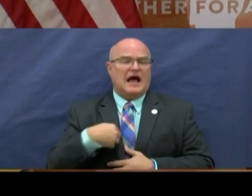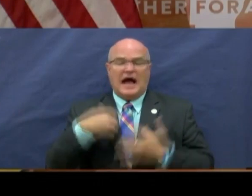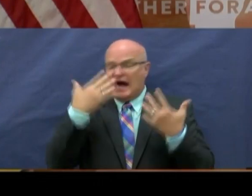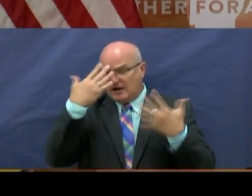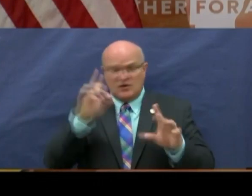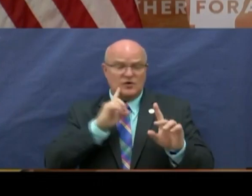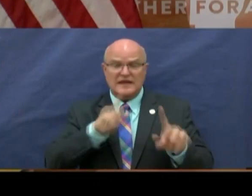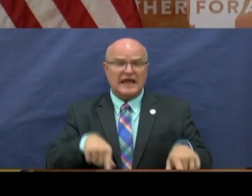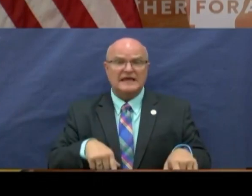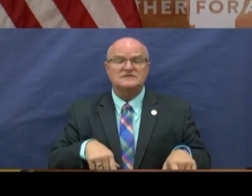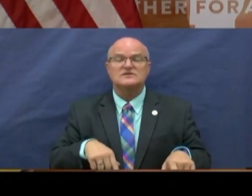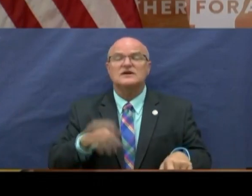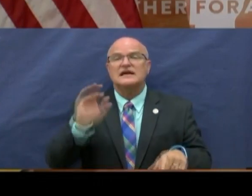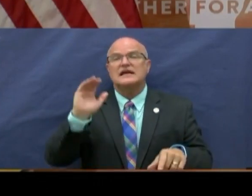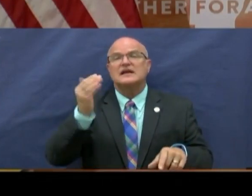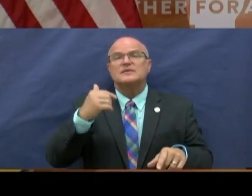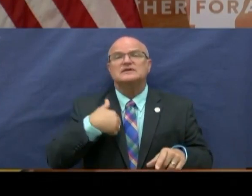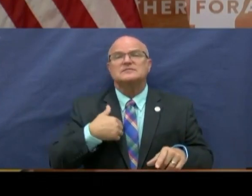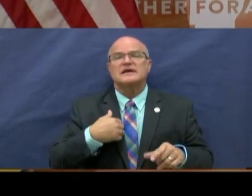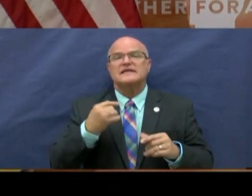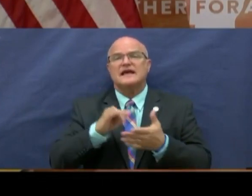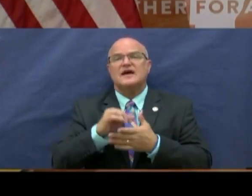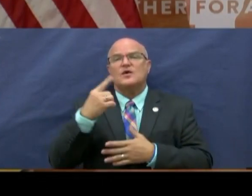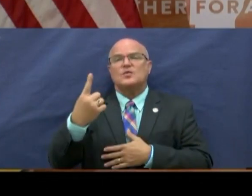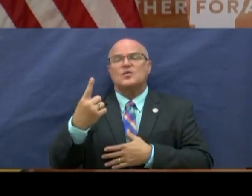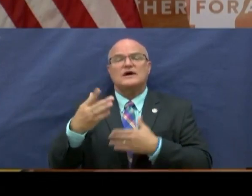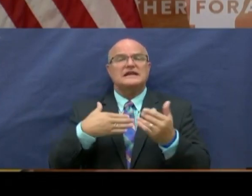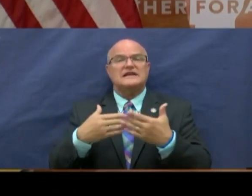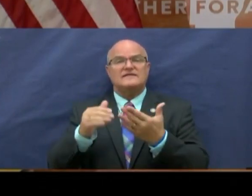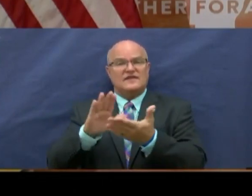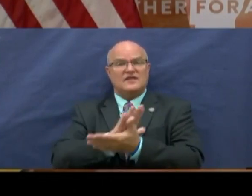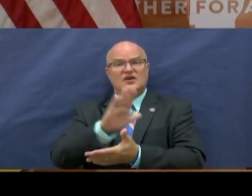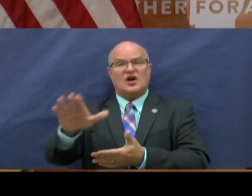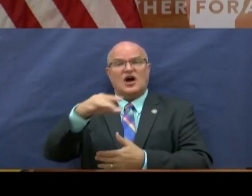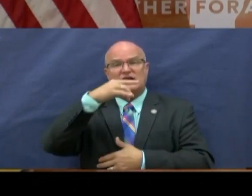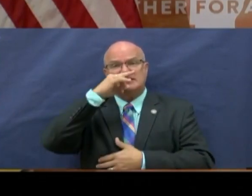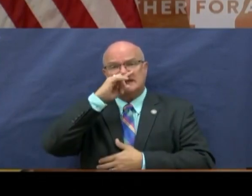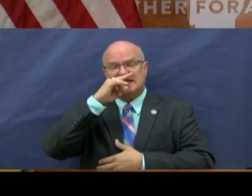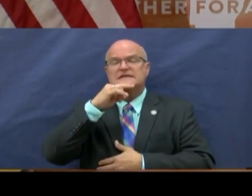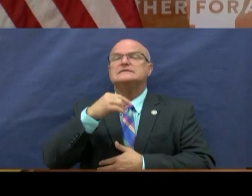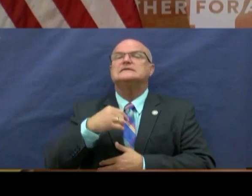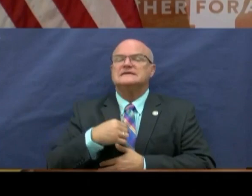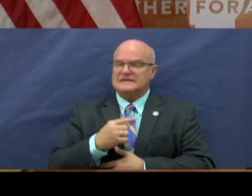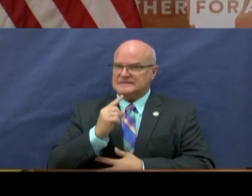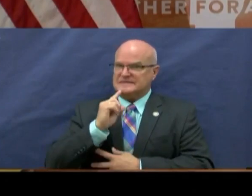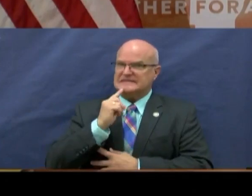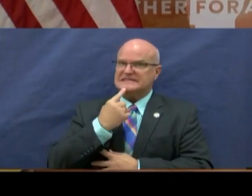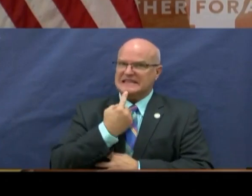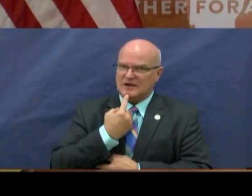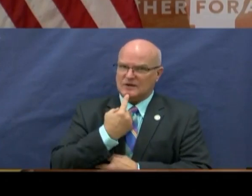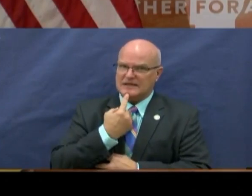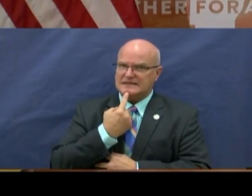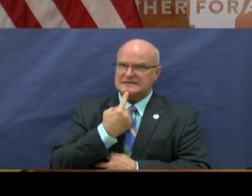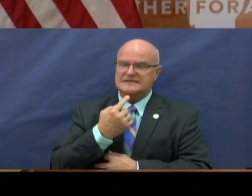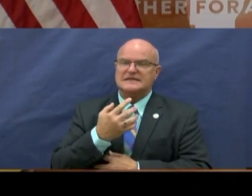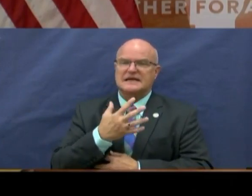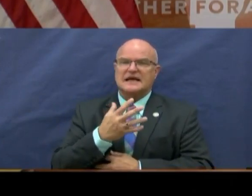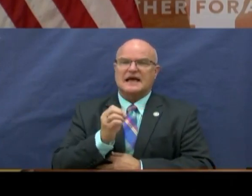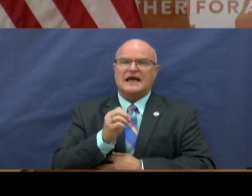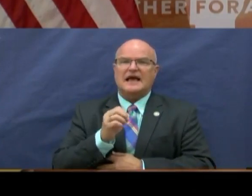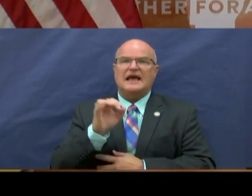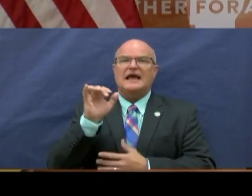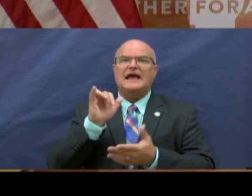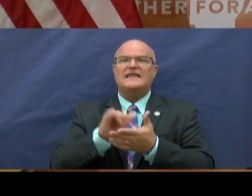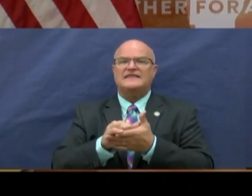the answer. It appears to me that even the college kids started taking this more seriously, and